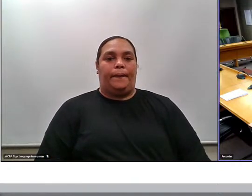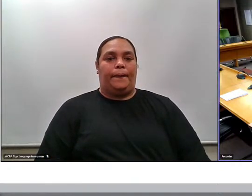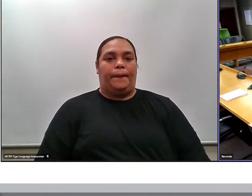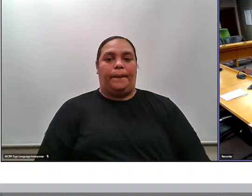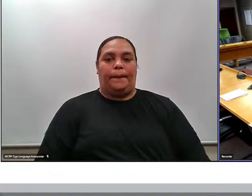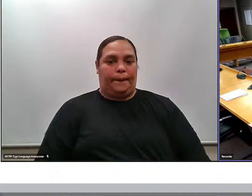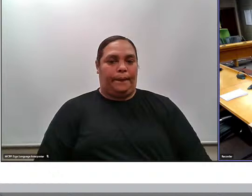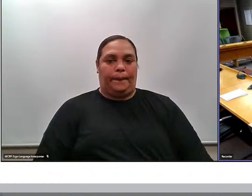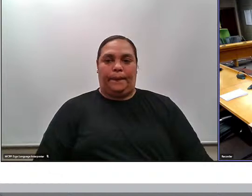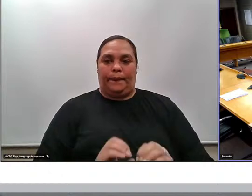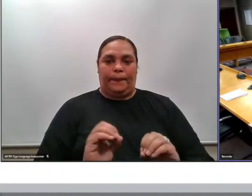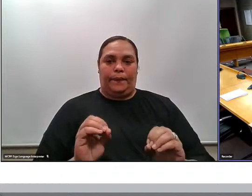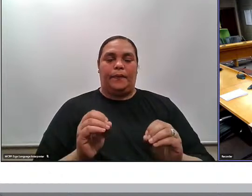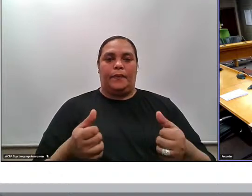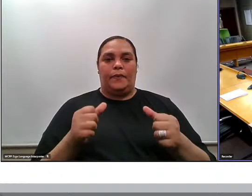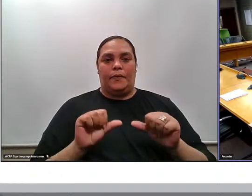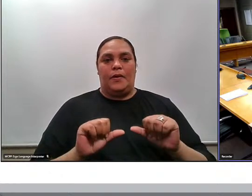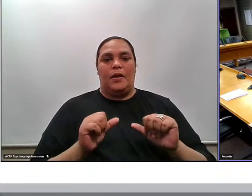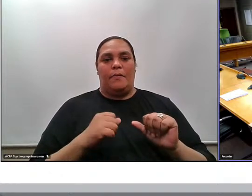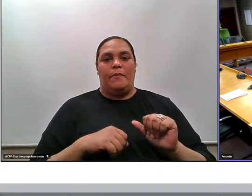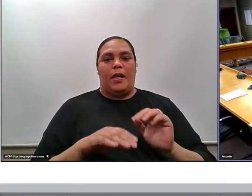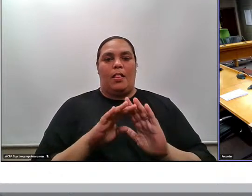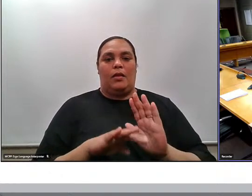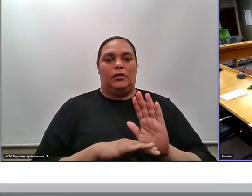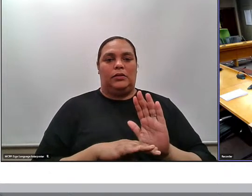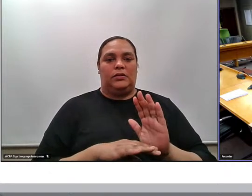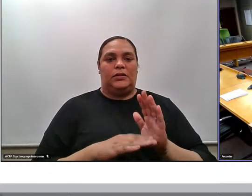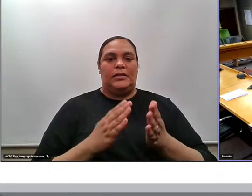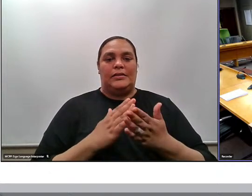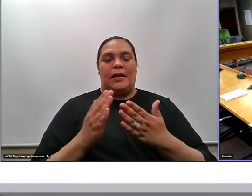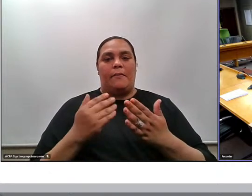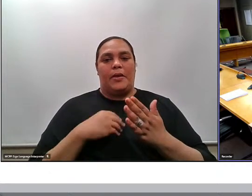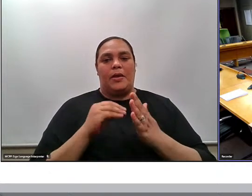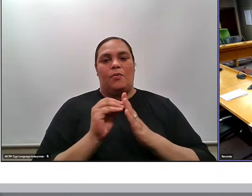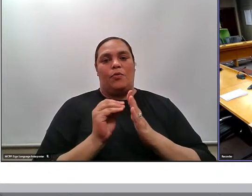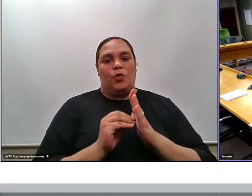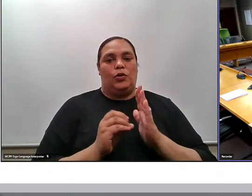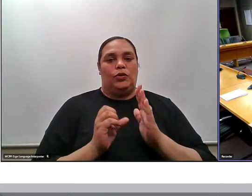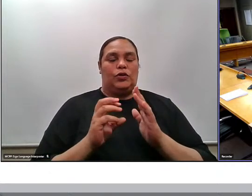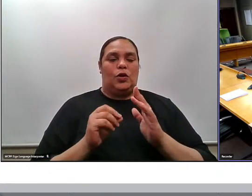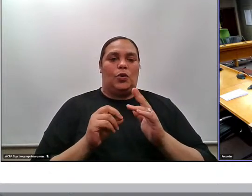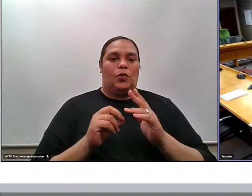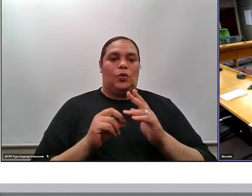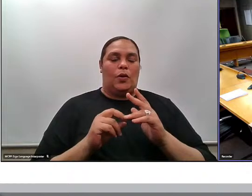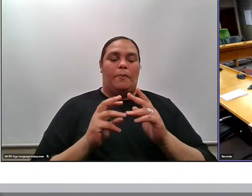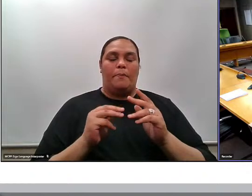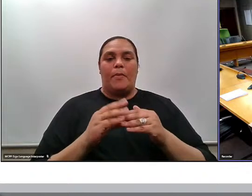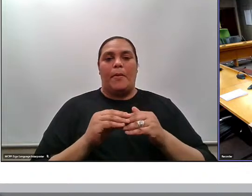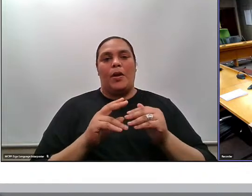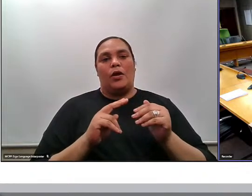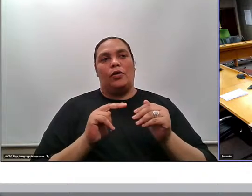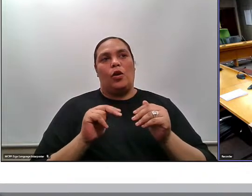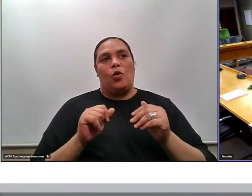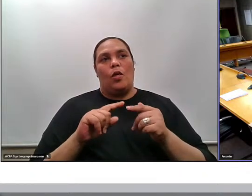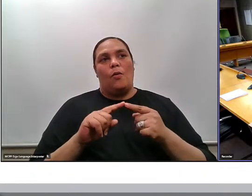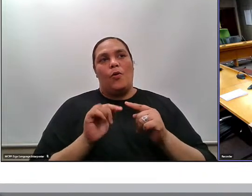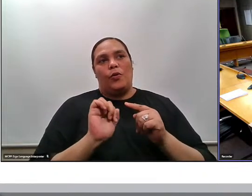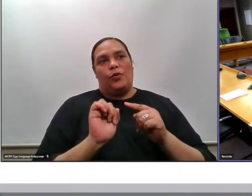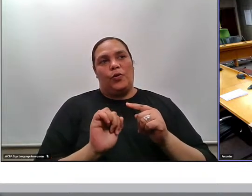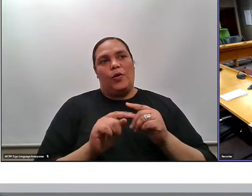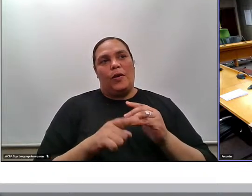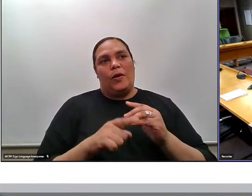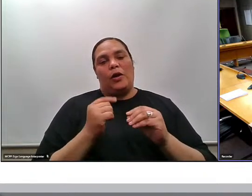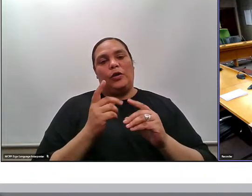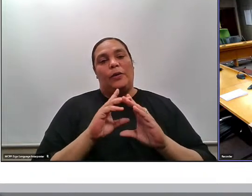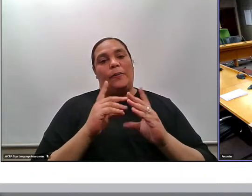Okay, I see none. I'm going to just list some that I've made. So to Member Nkontlo's point with regards to